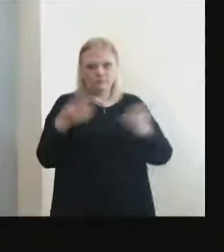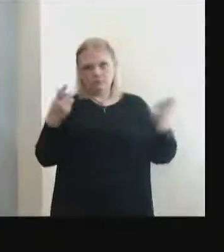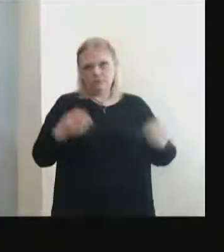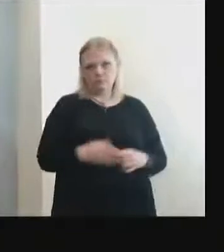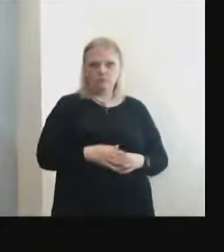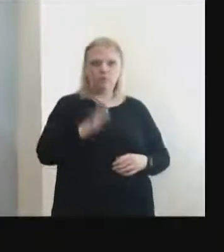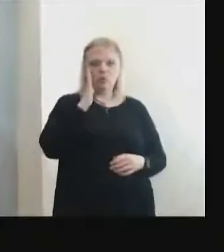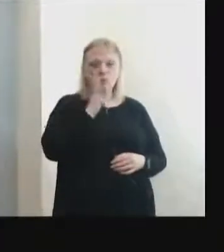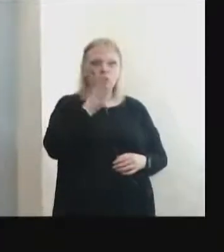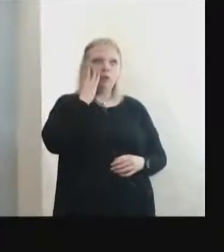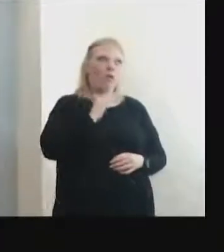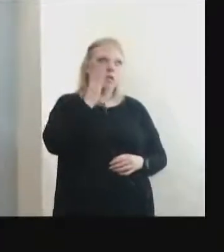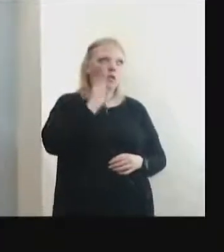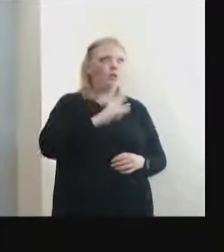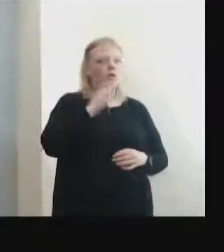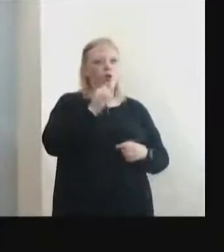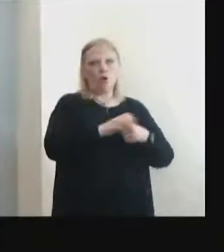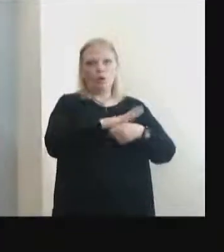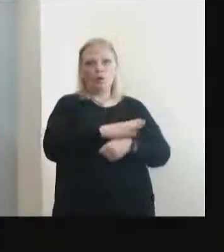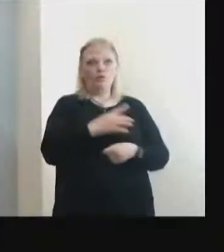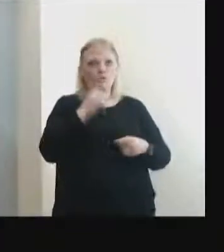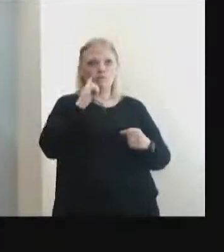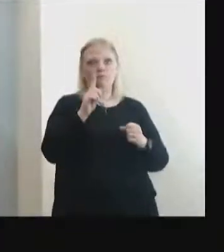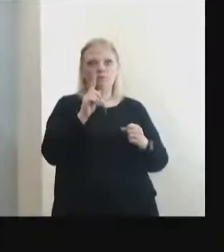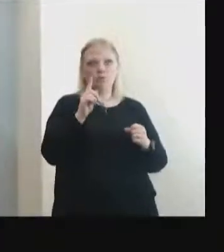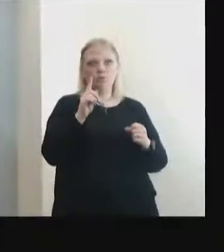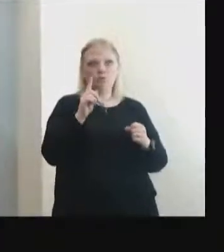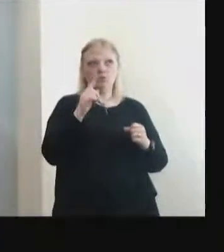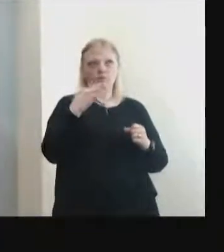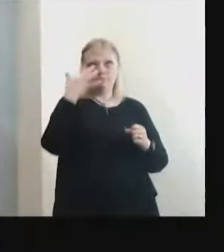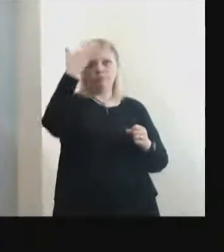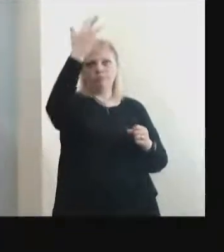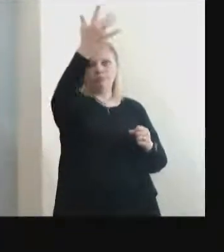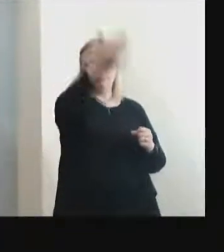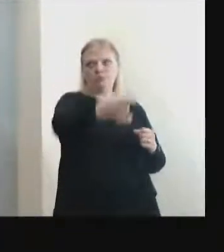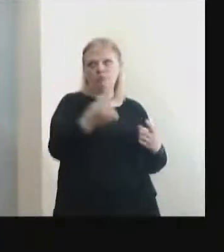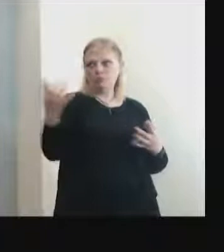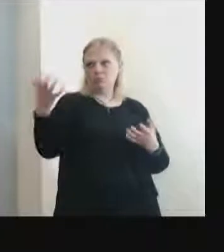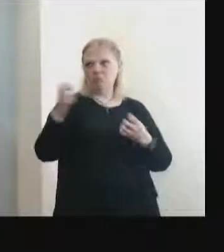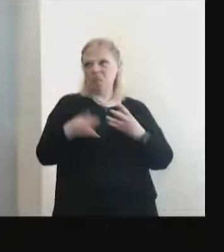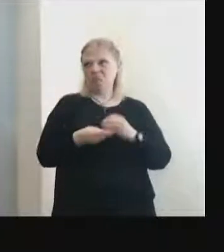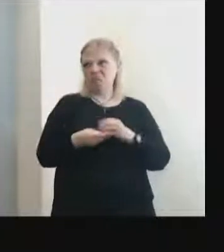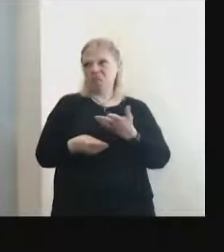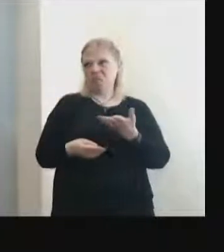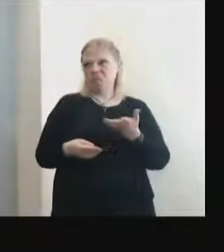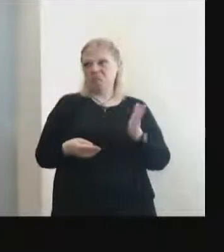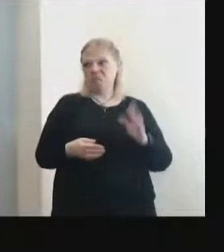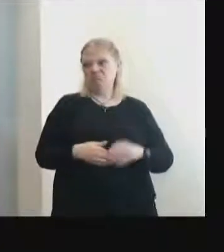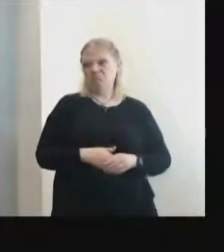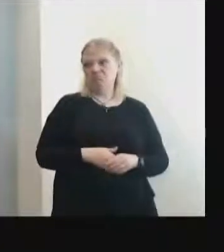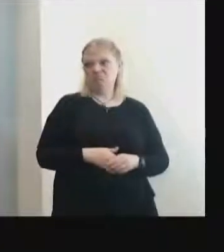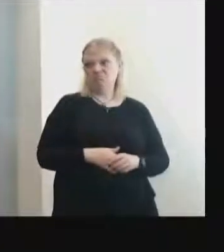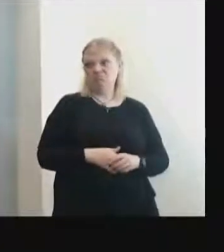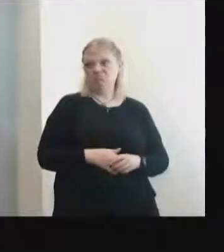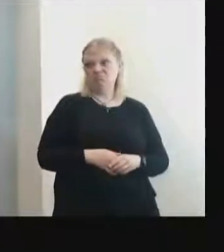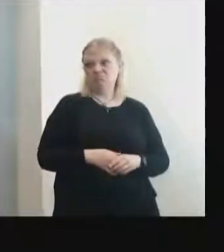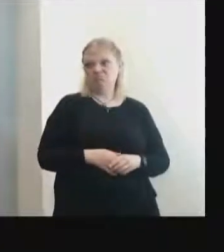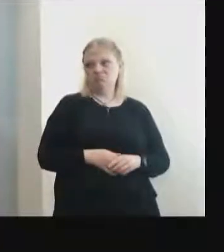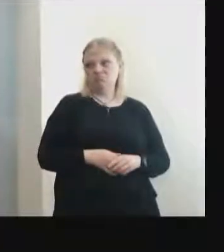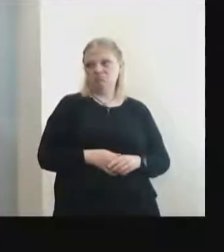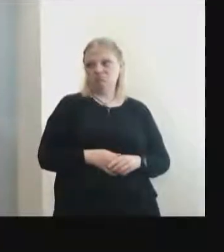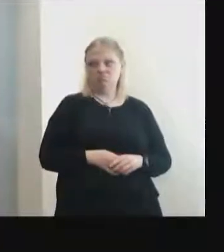We'll be dealing with COVID in some form or another for a while now. I don't know if, Doctor, you want to add anything else? Yeah, it's going to be with us